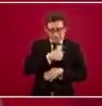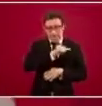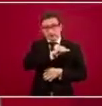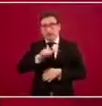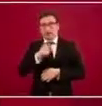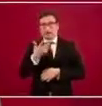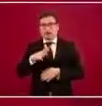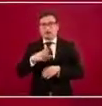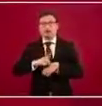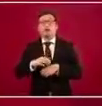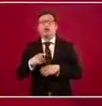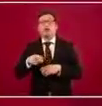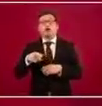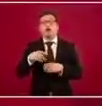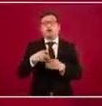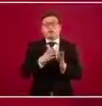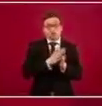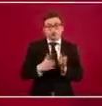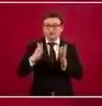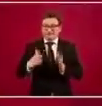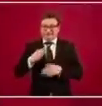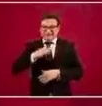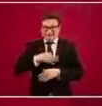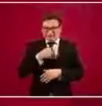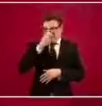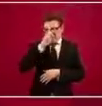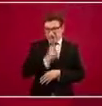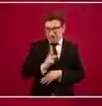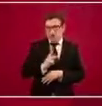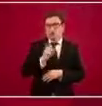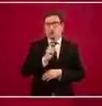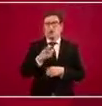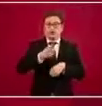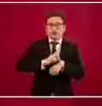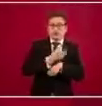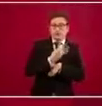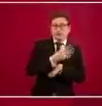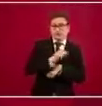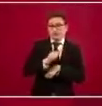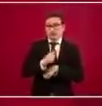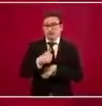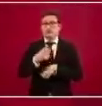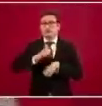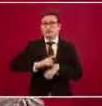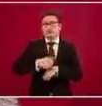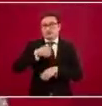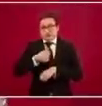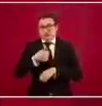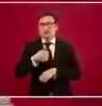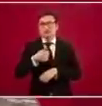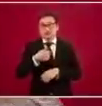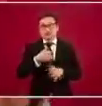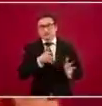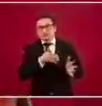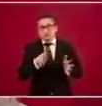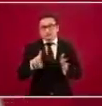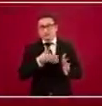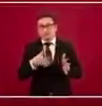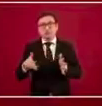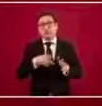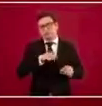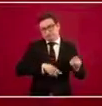7 days, and it lasts 5 to 6 to 10 days. The infectious period is